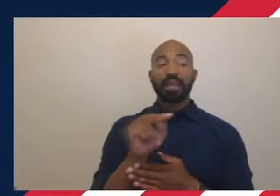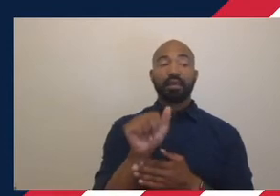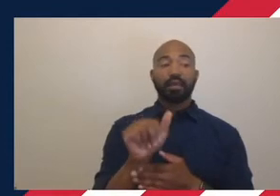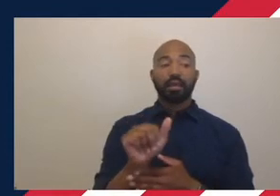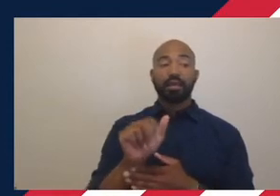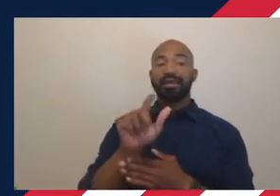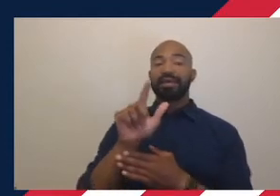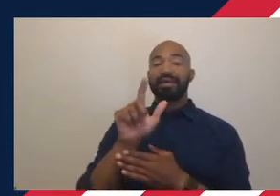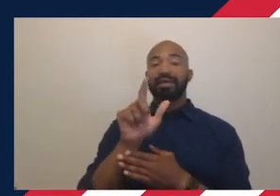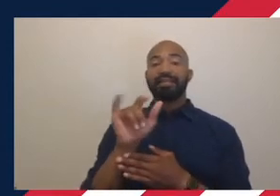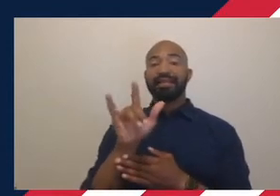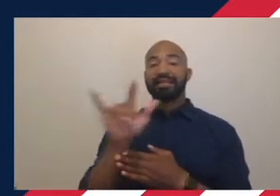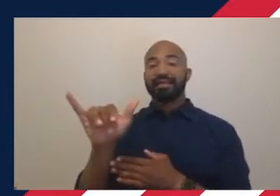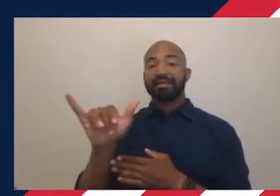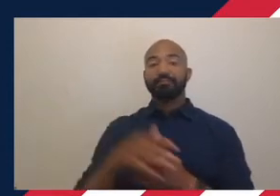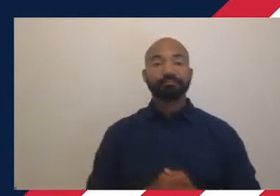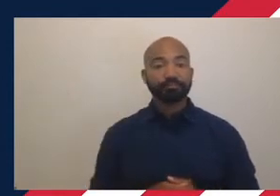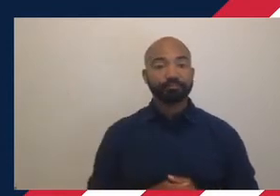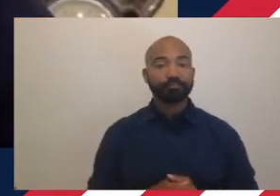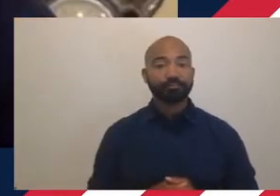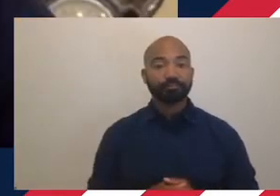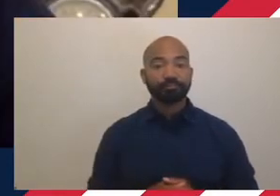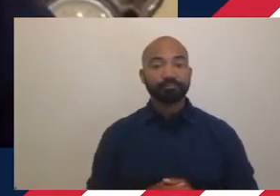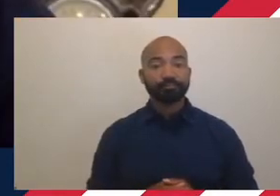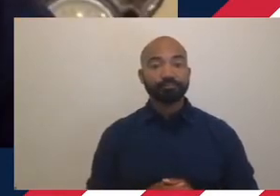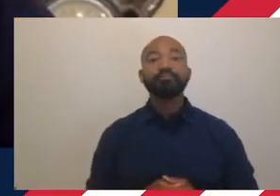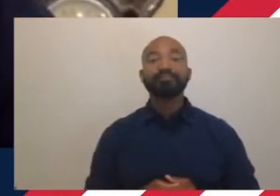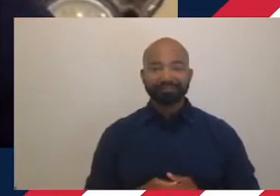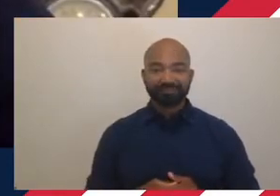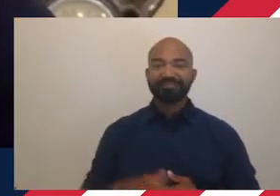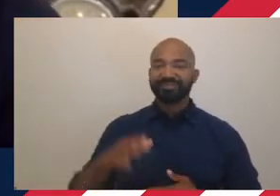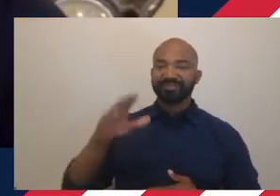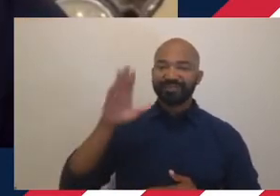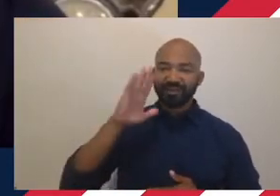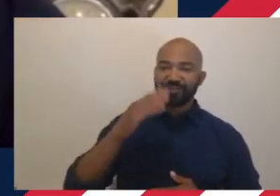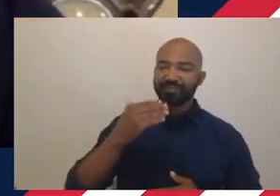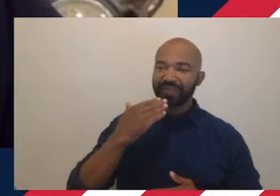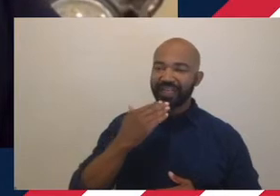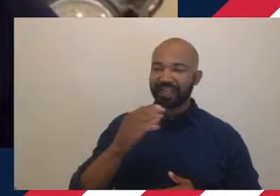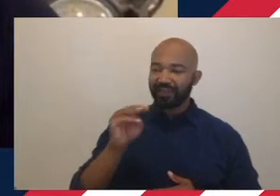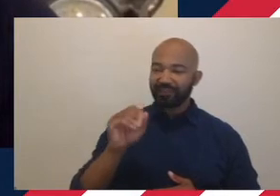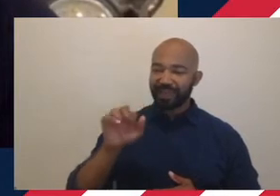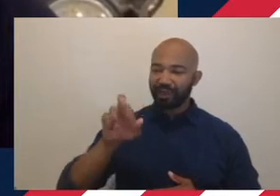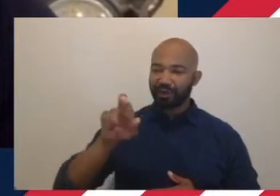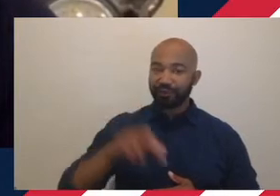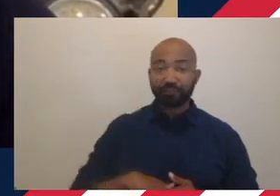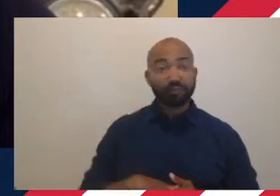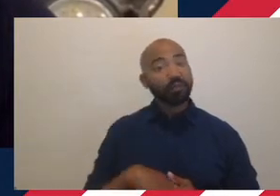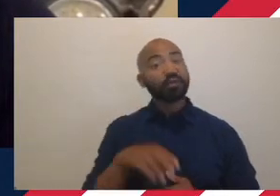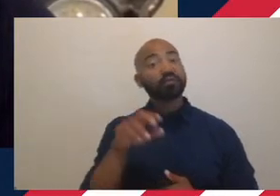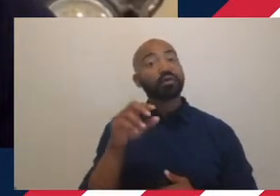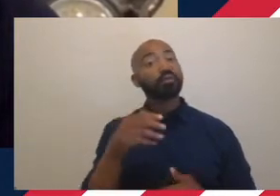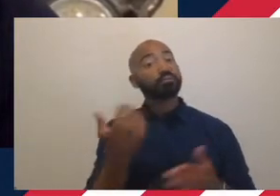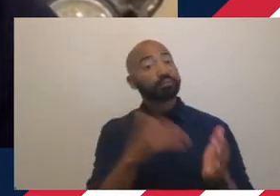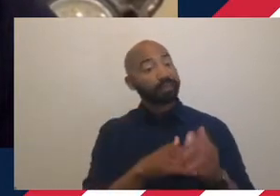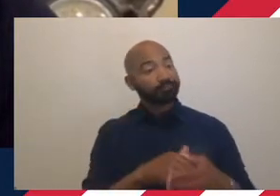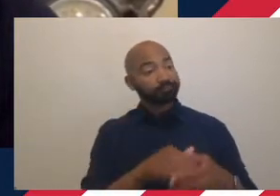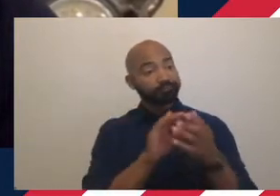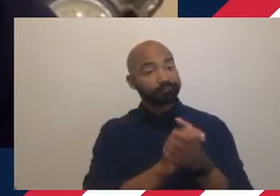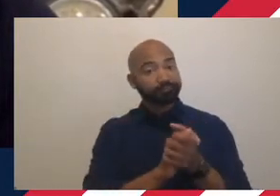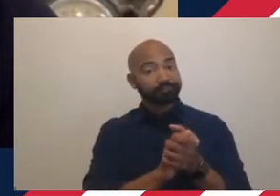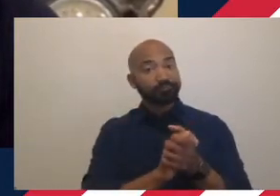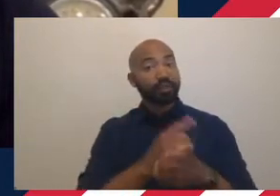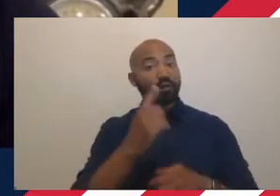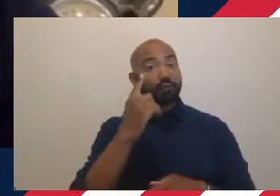Thank you, Mayor. Danielle, so congrats on your efforts